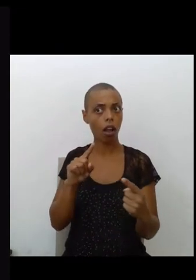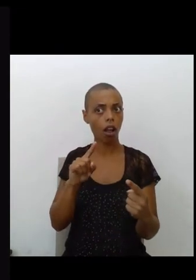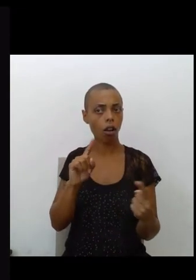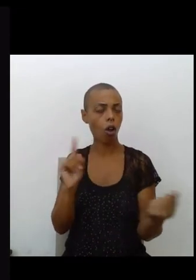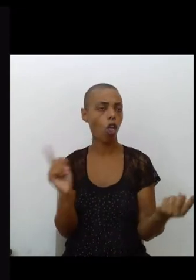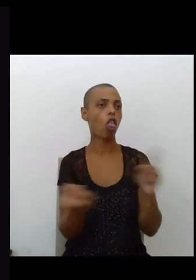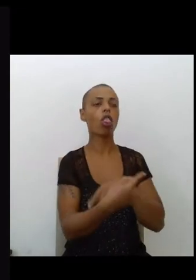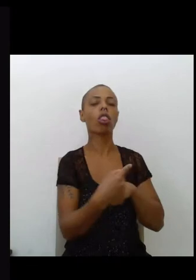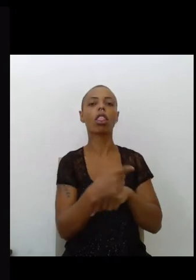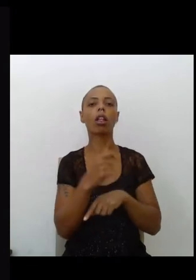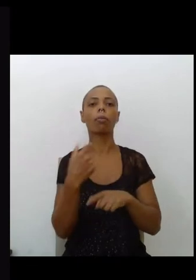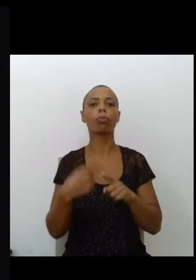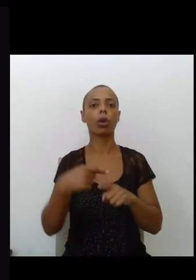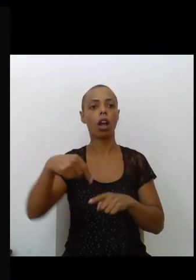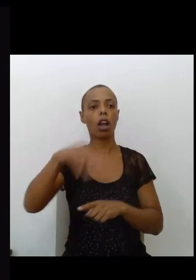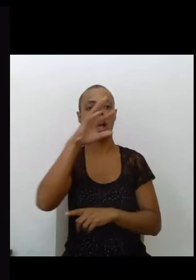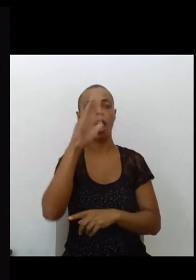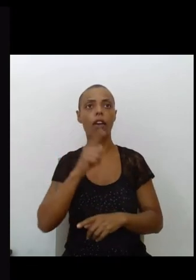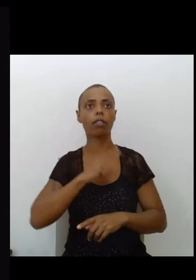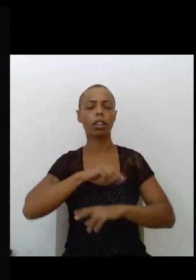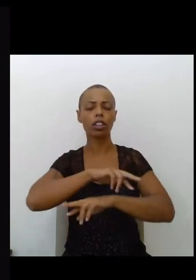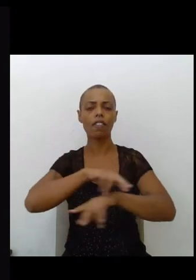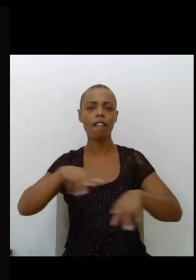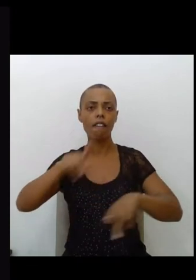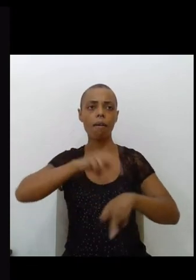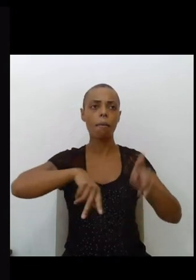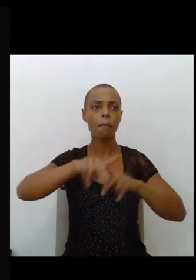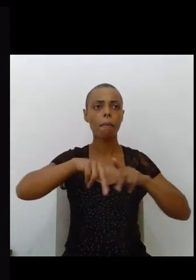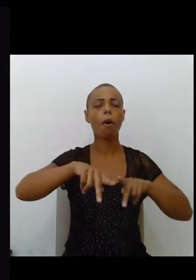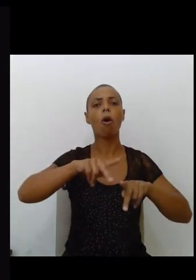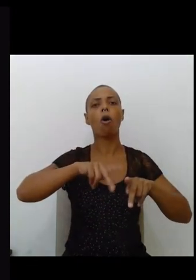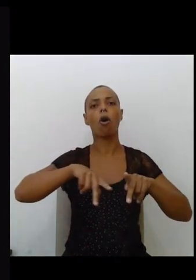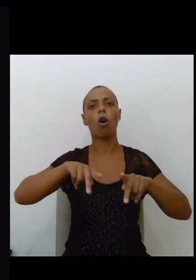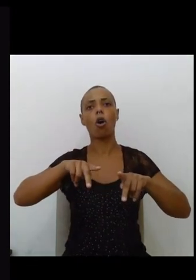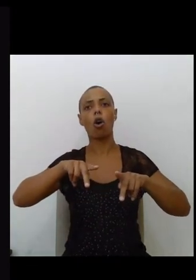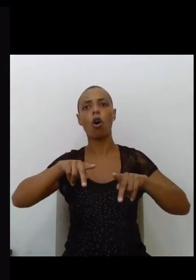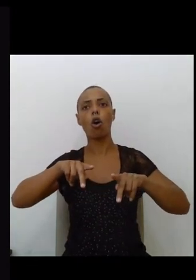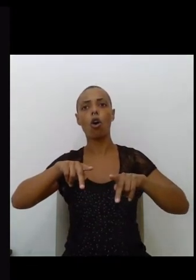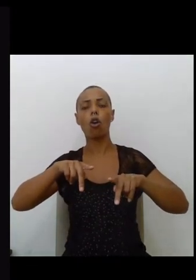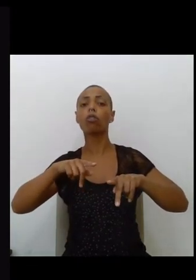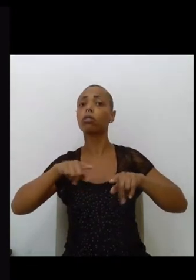and its Rich histories of genders and sexual freedoms